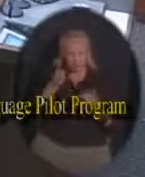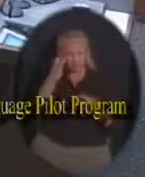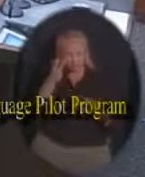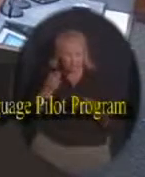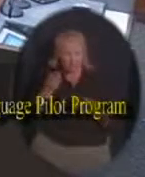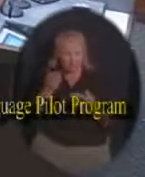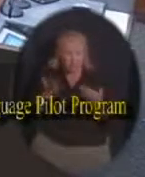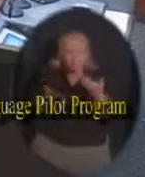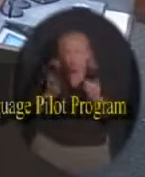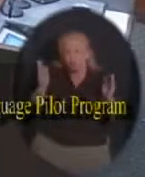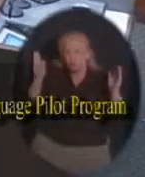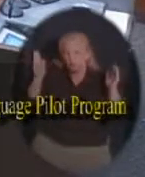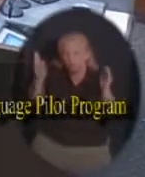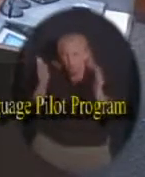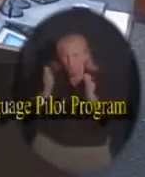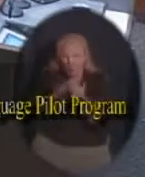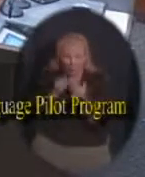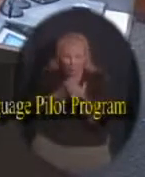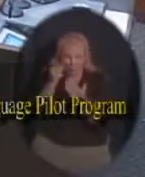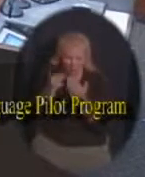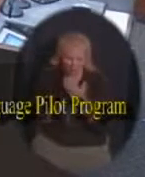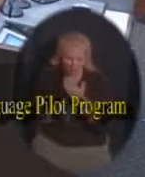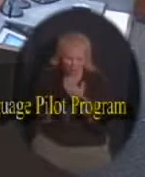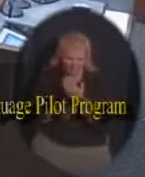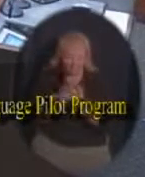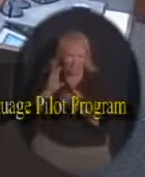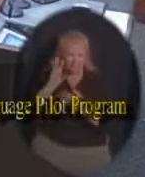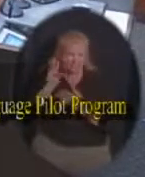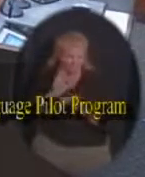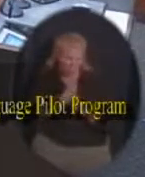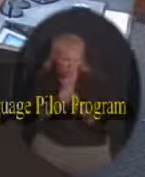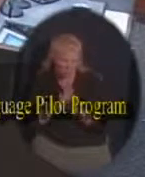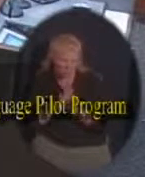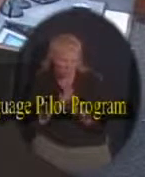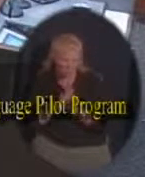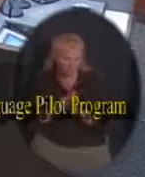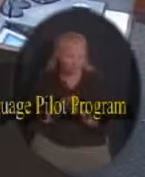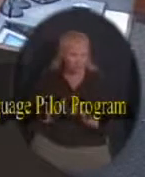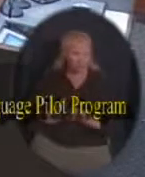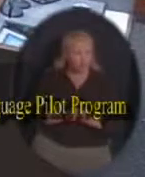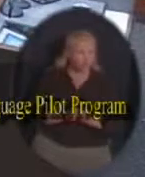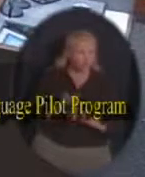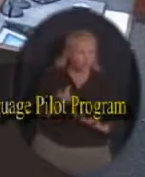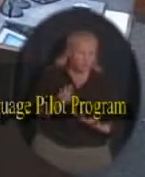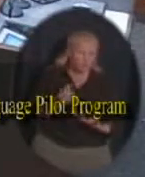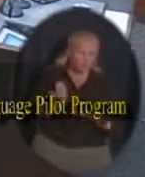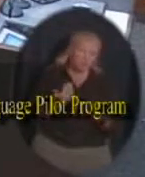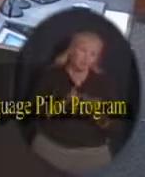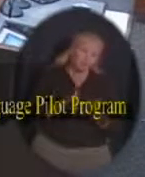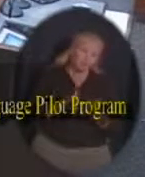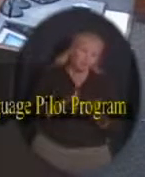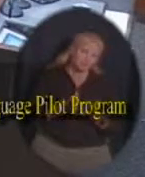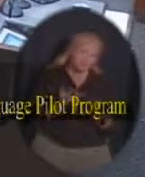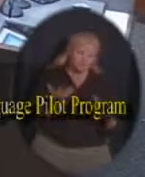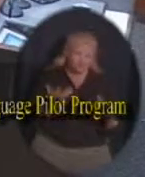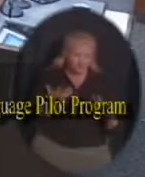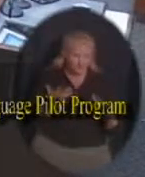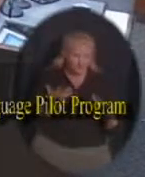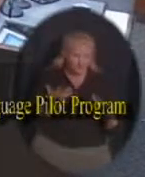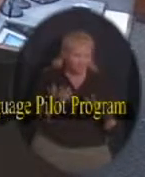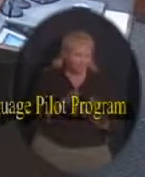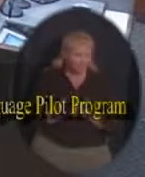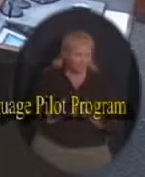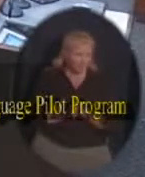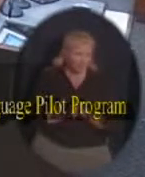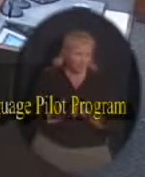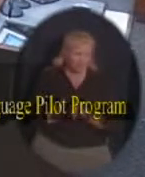6 schools, and I understand the data behind as to why we're doing it. So I want to once again preface all that by saying, as a parent and as a